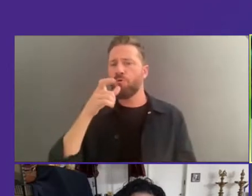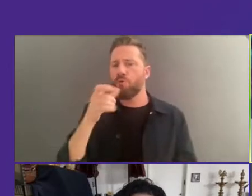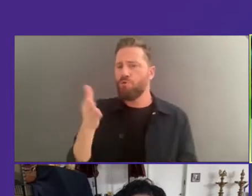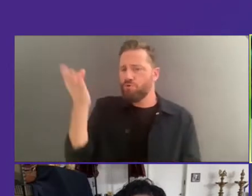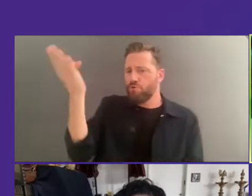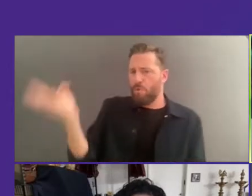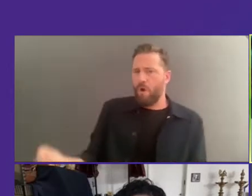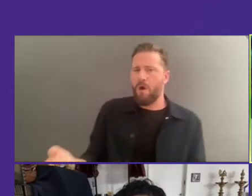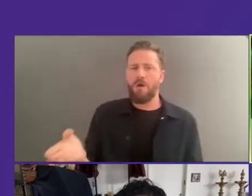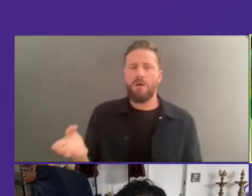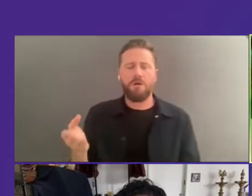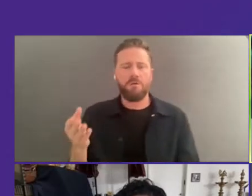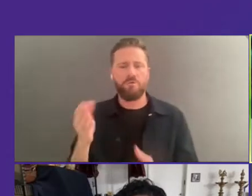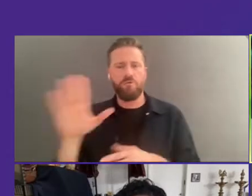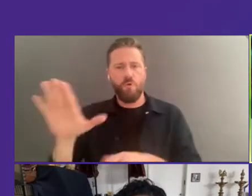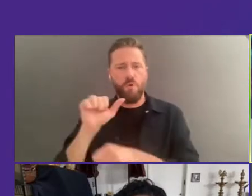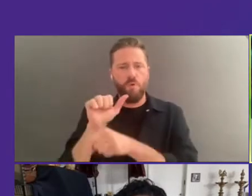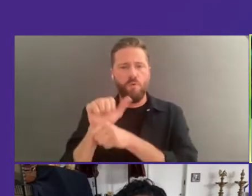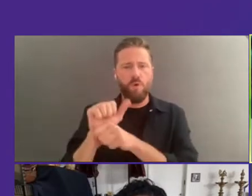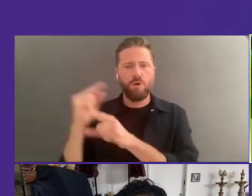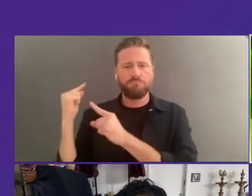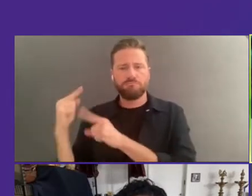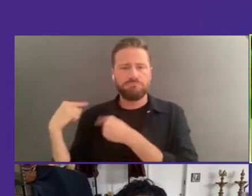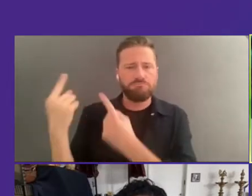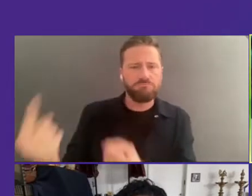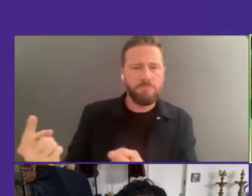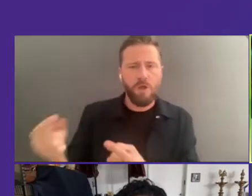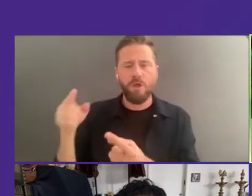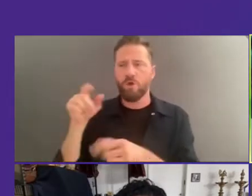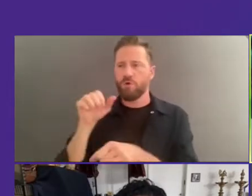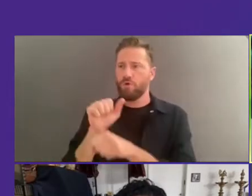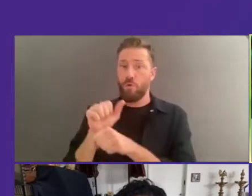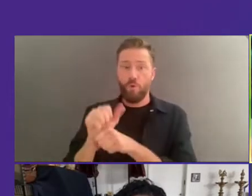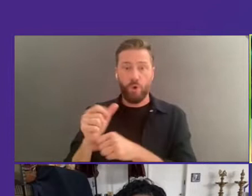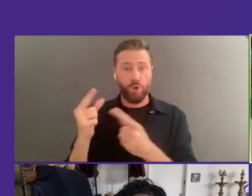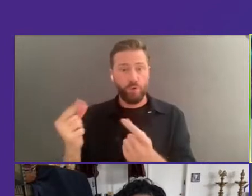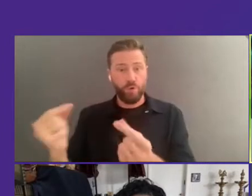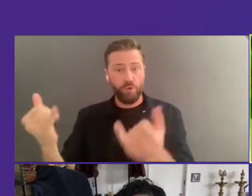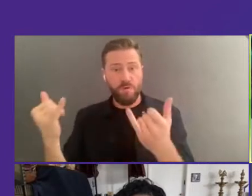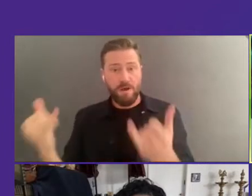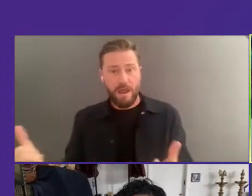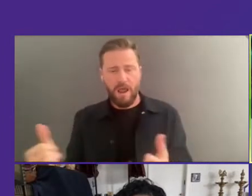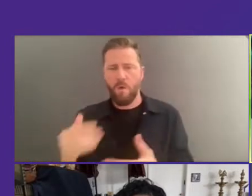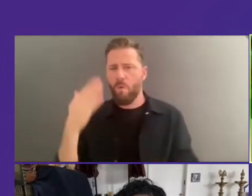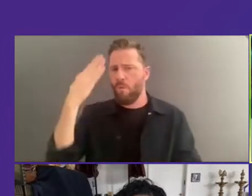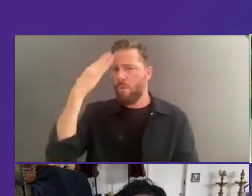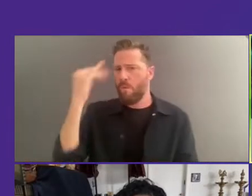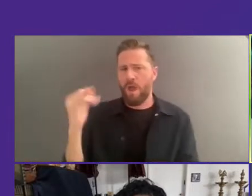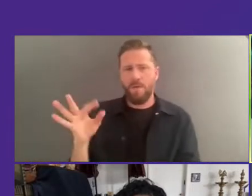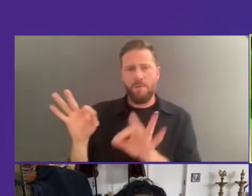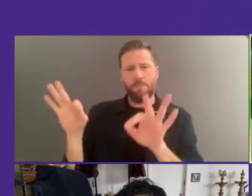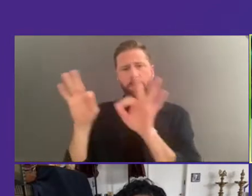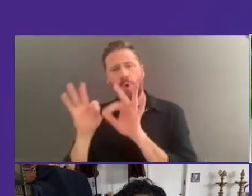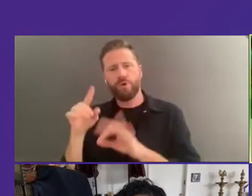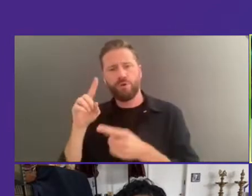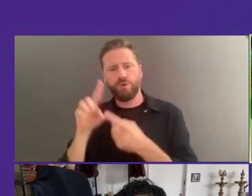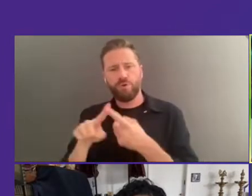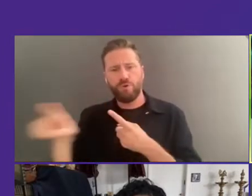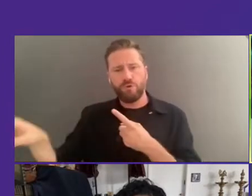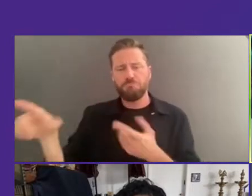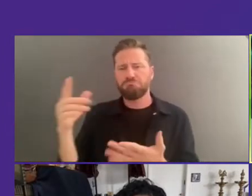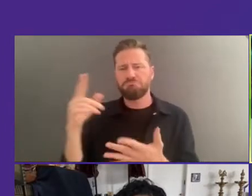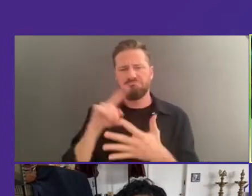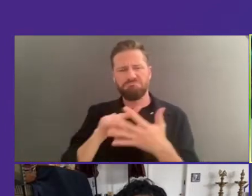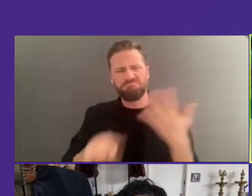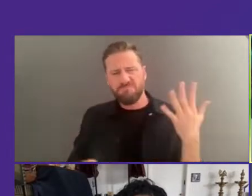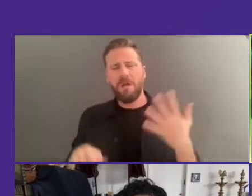that you've done, the work that you do, why it's important to you. I want to just open the